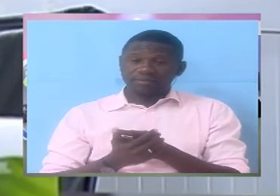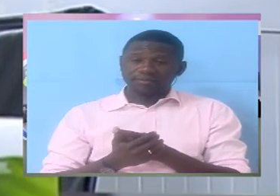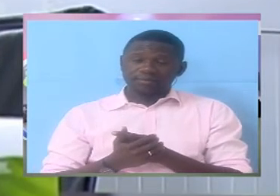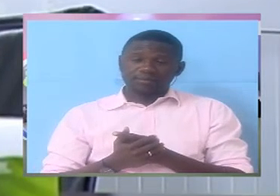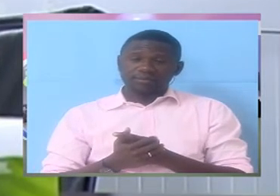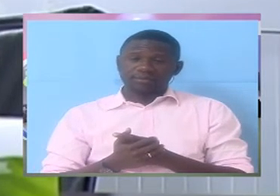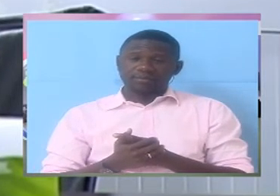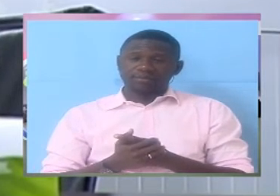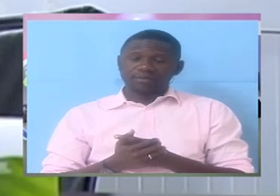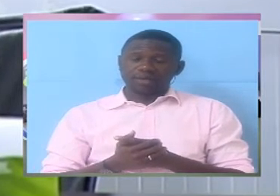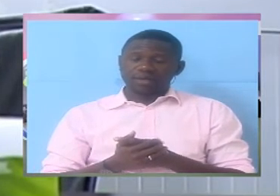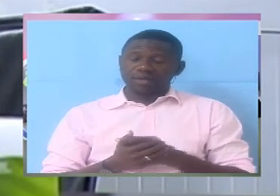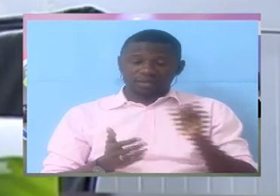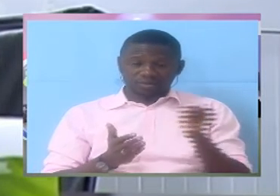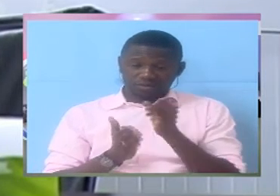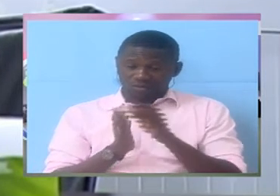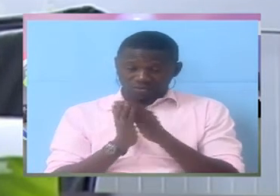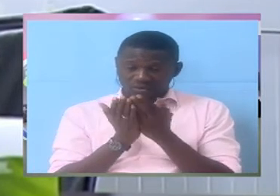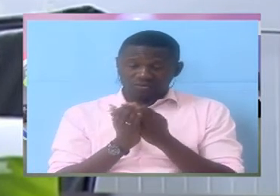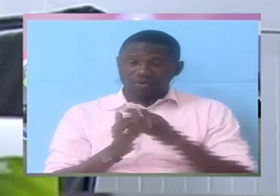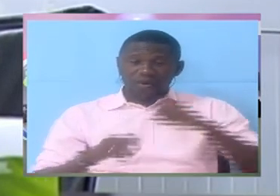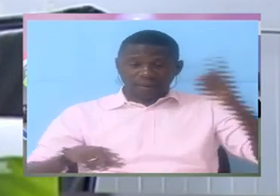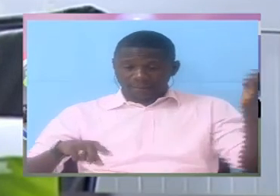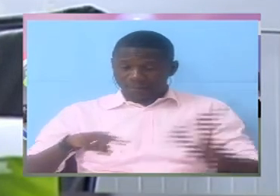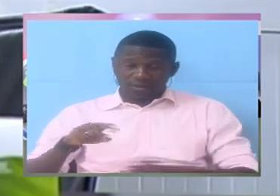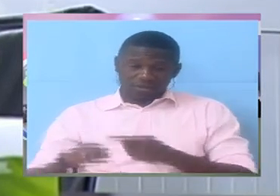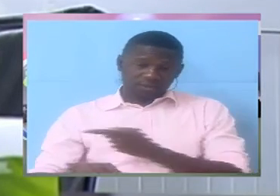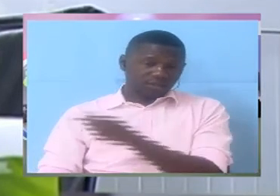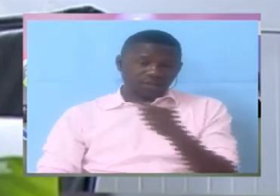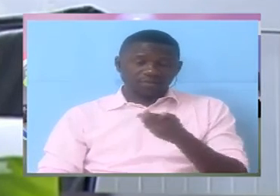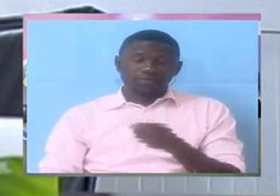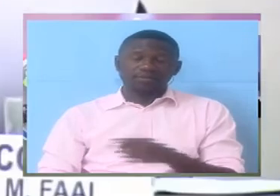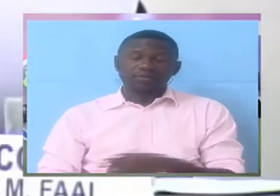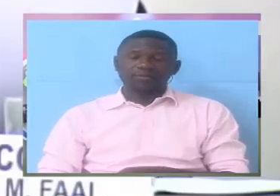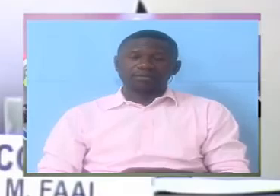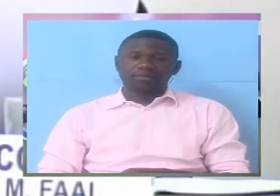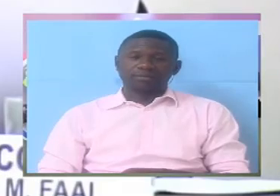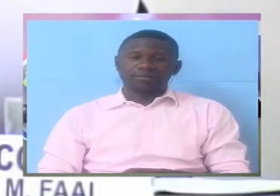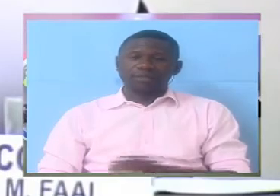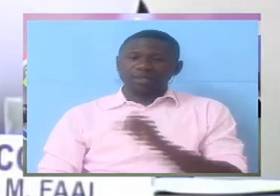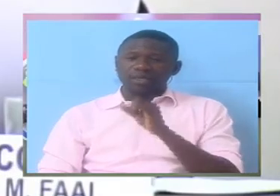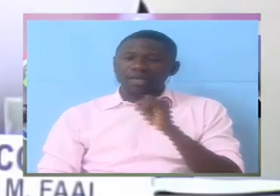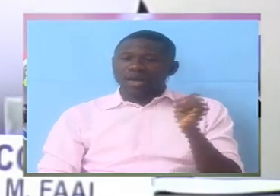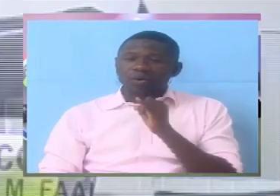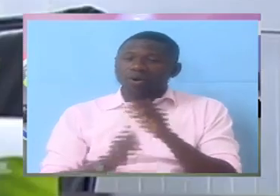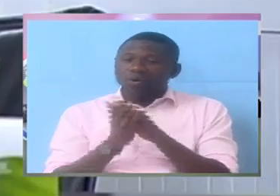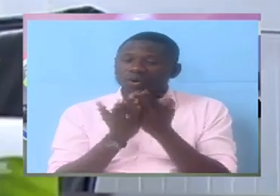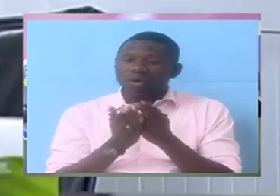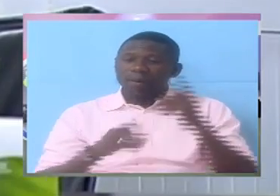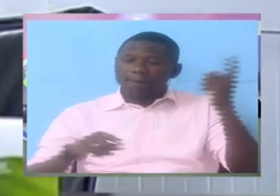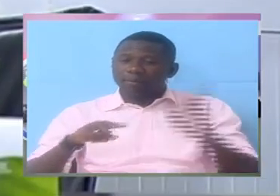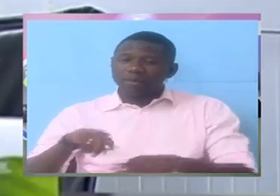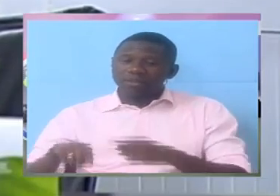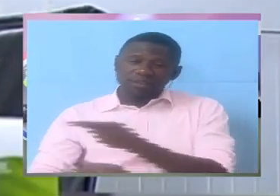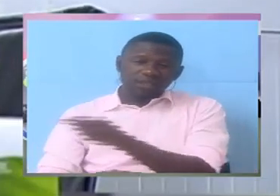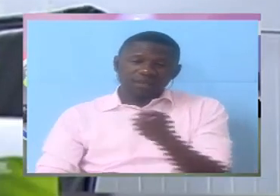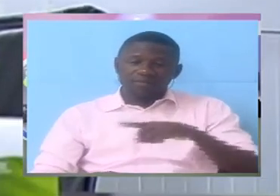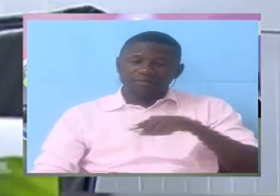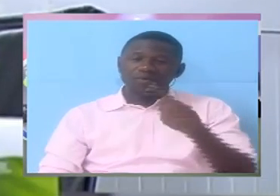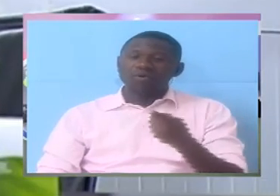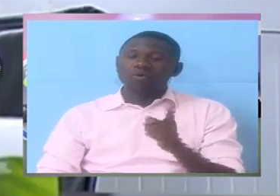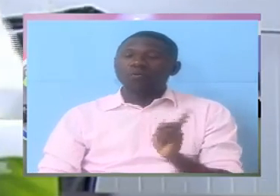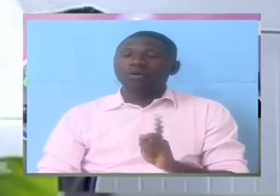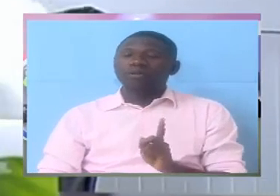them. Al Quran be kululale. Punish them for what? Ay abe al Quran be kulula pour munna. For telling